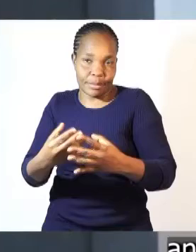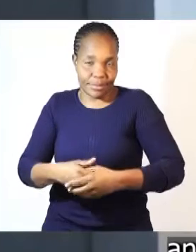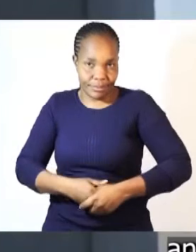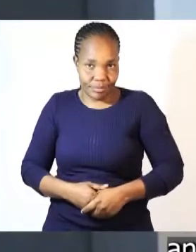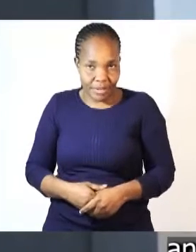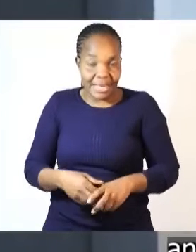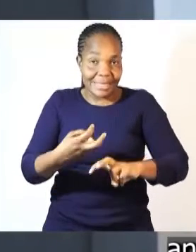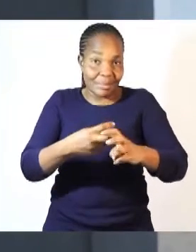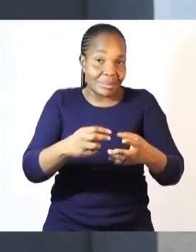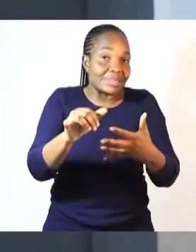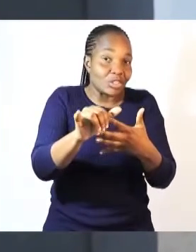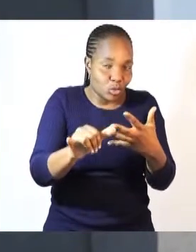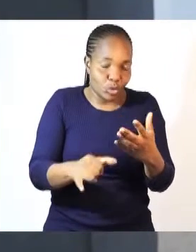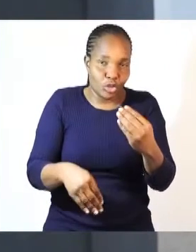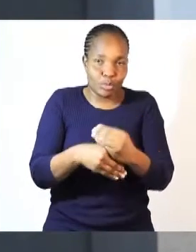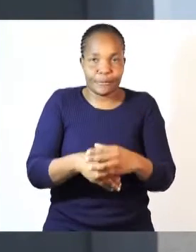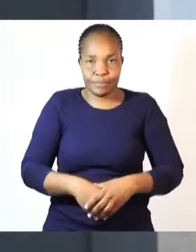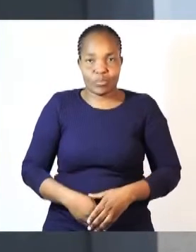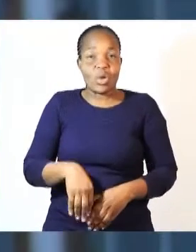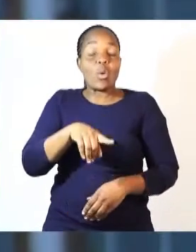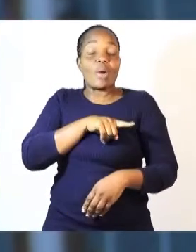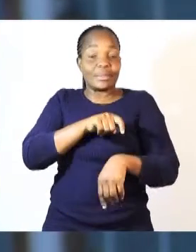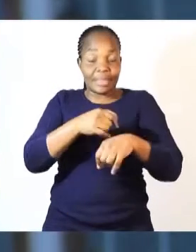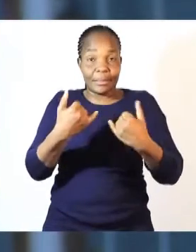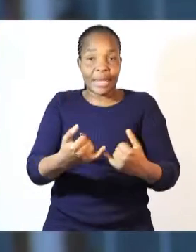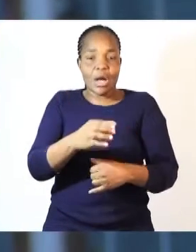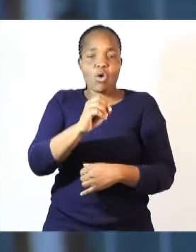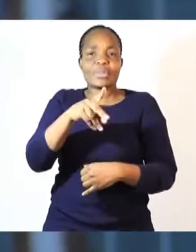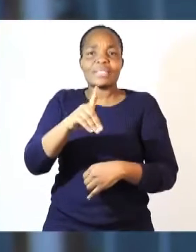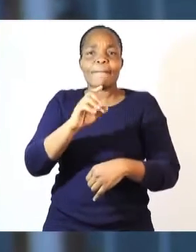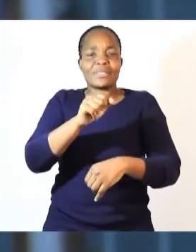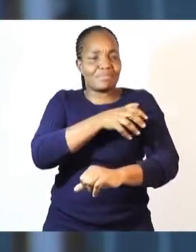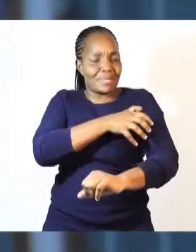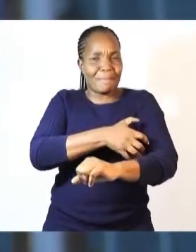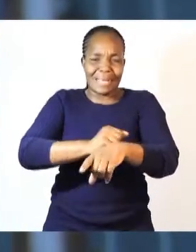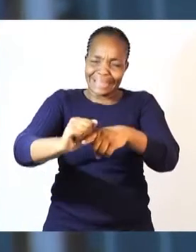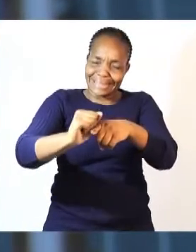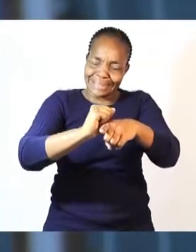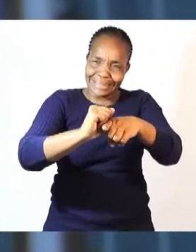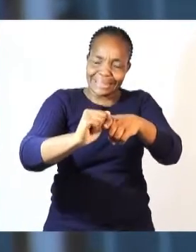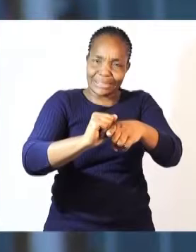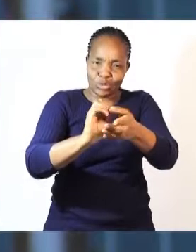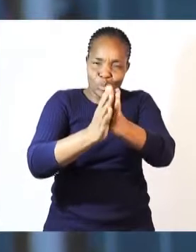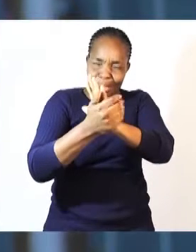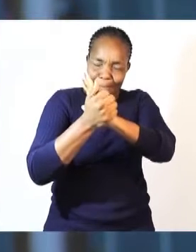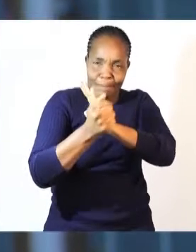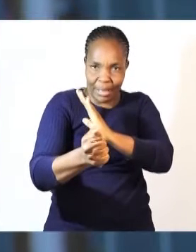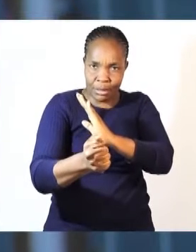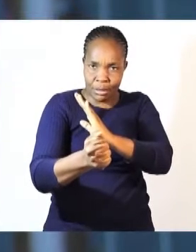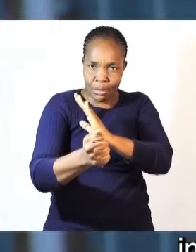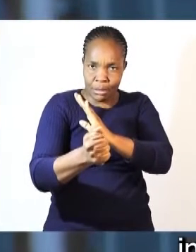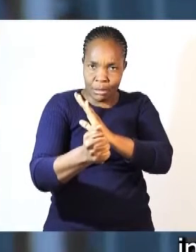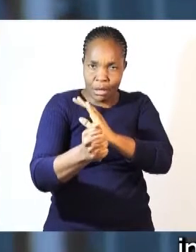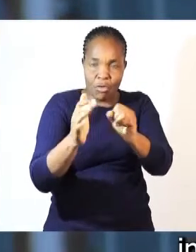type. OPDs should be trained so that they can have the skill and the tools they need